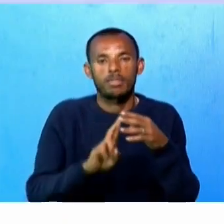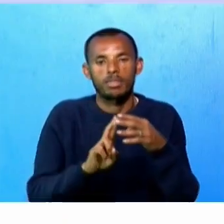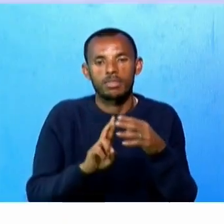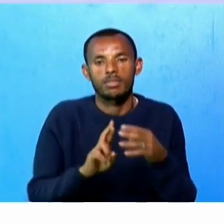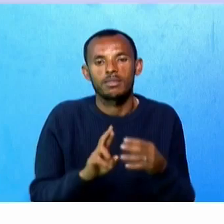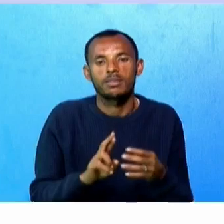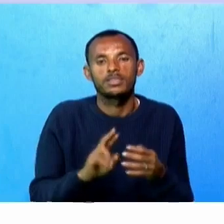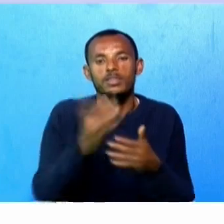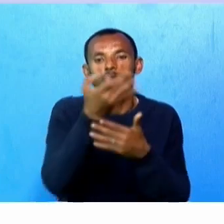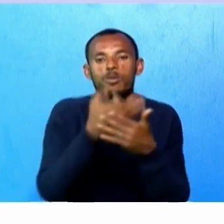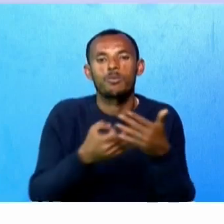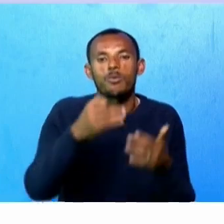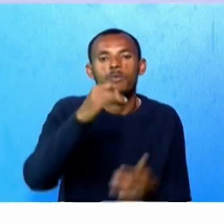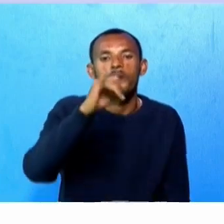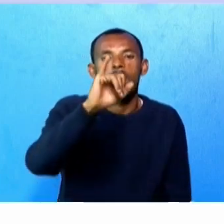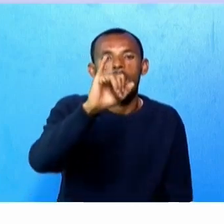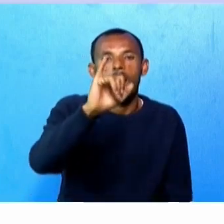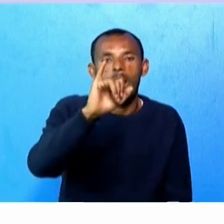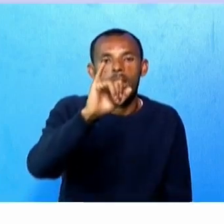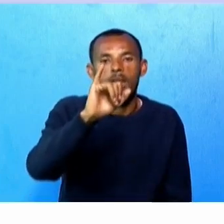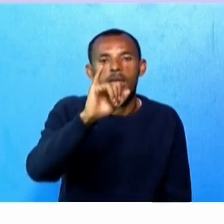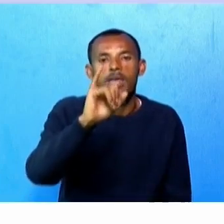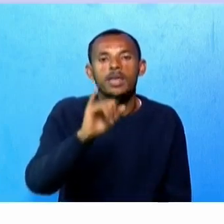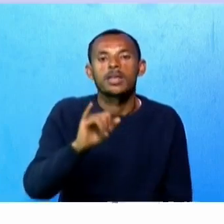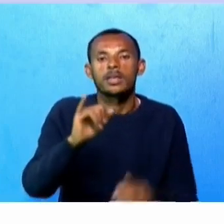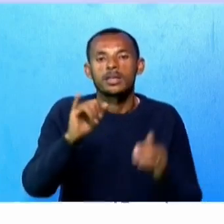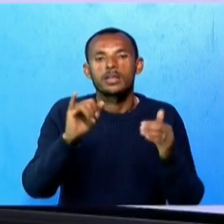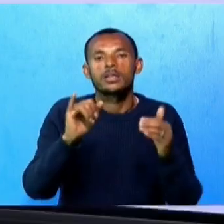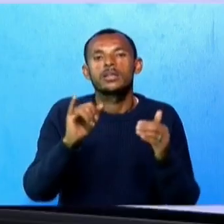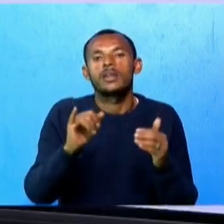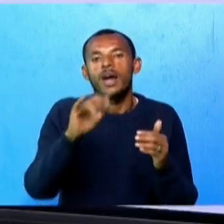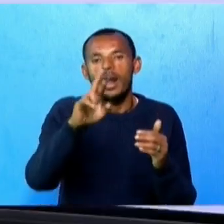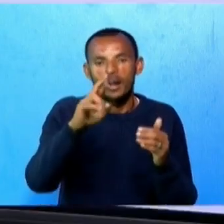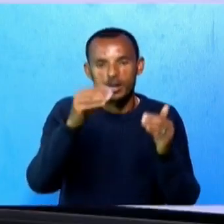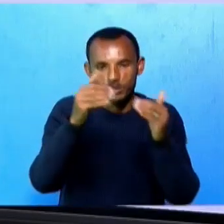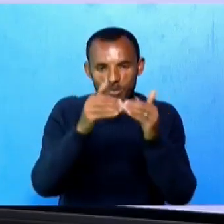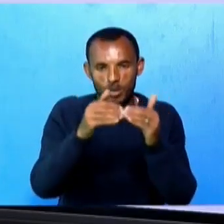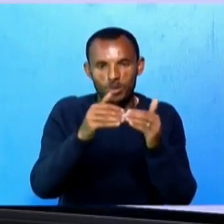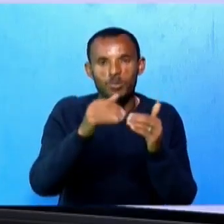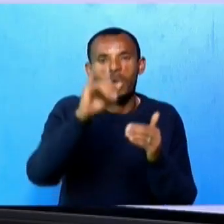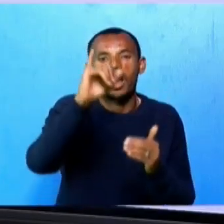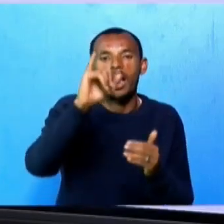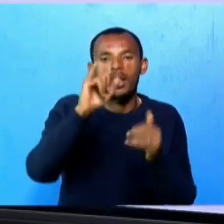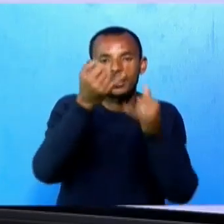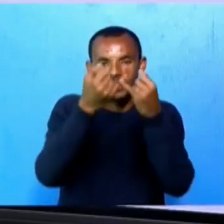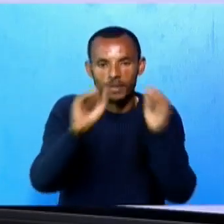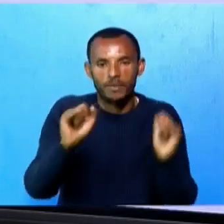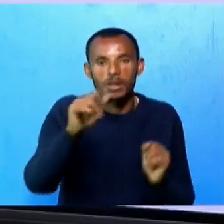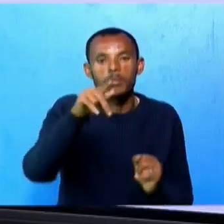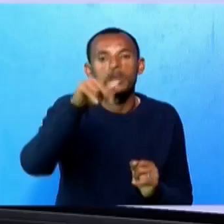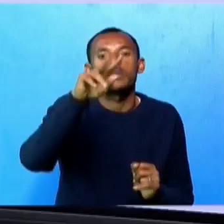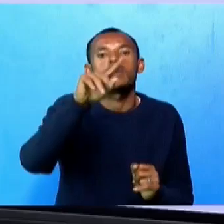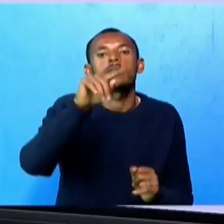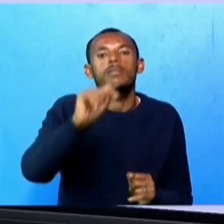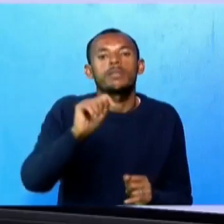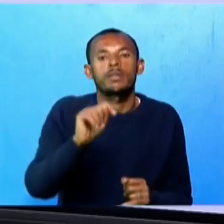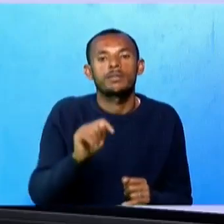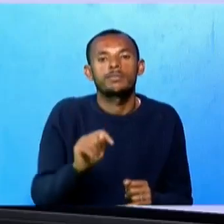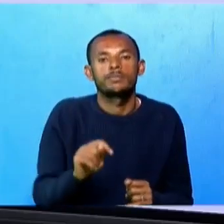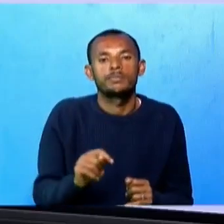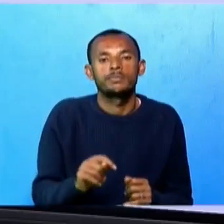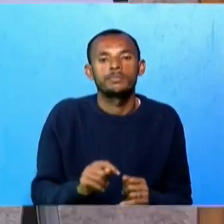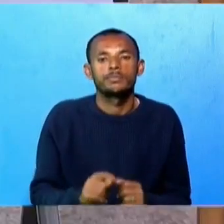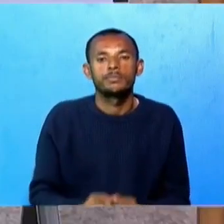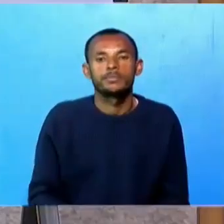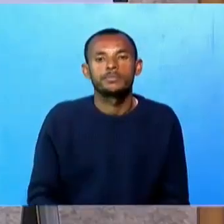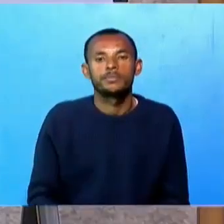the form of I over PT. Okay, you can also express T in terms of the other